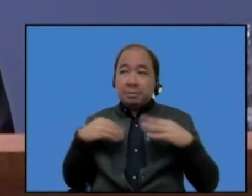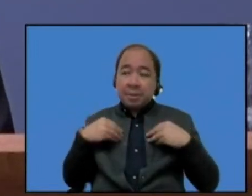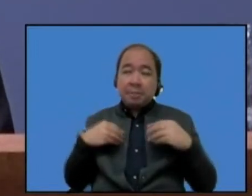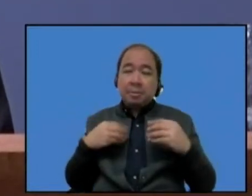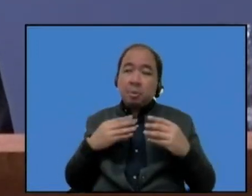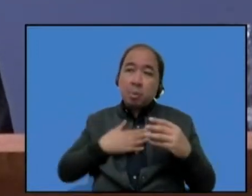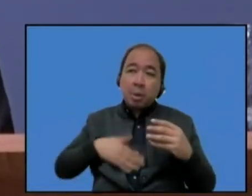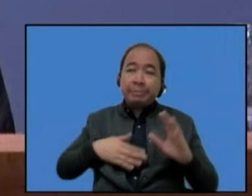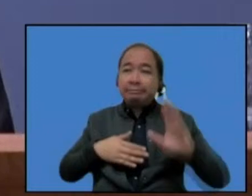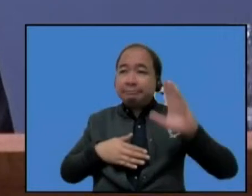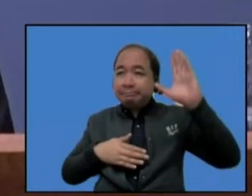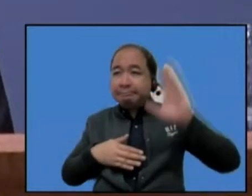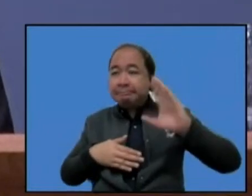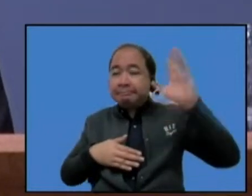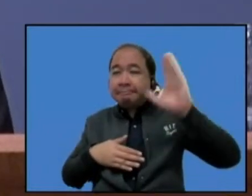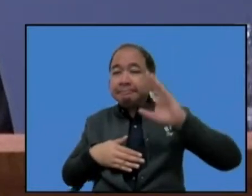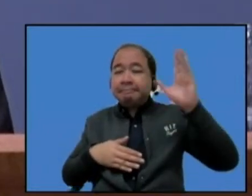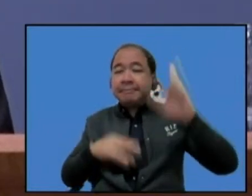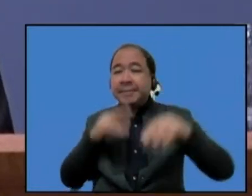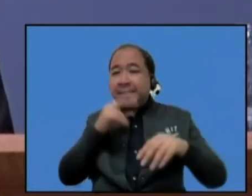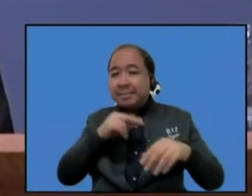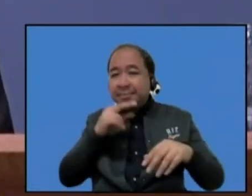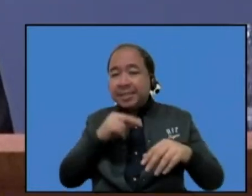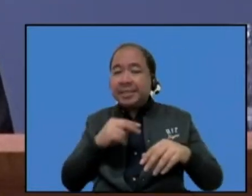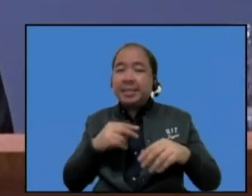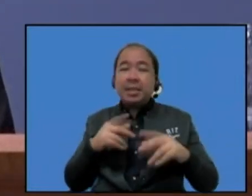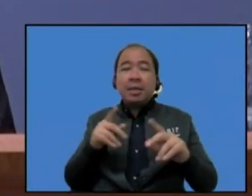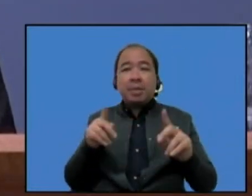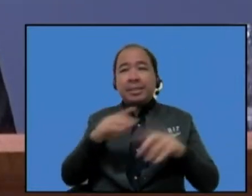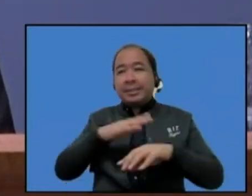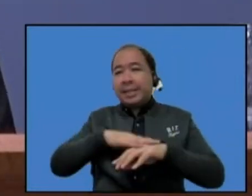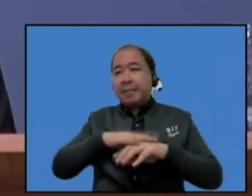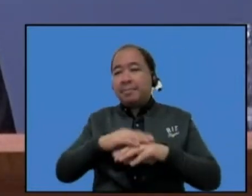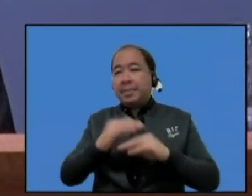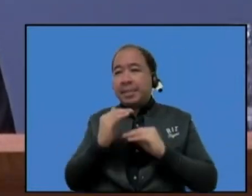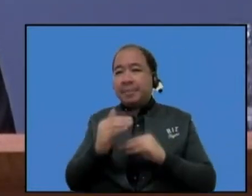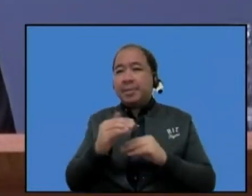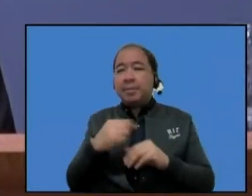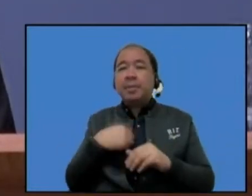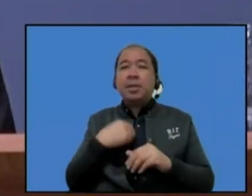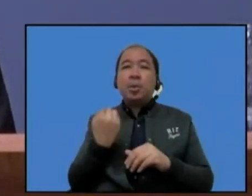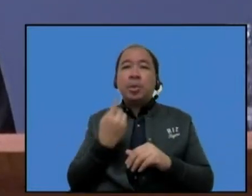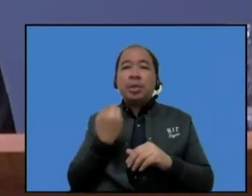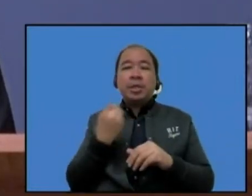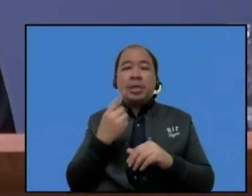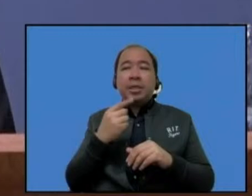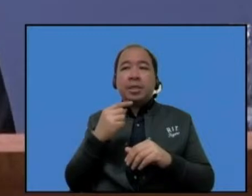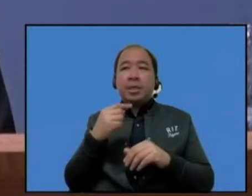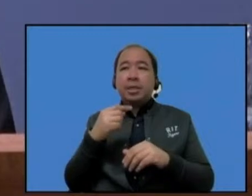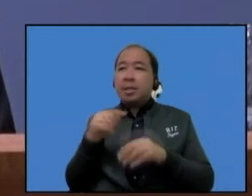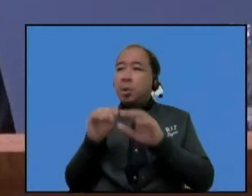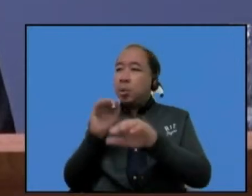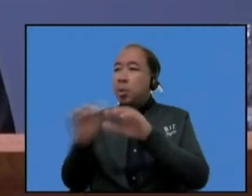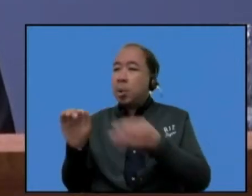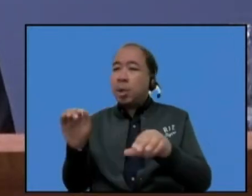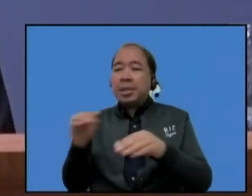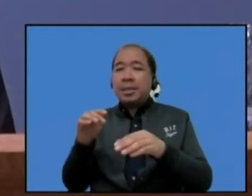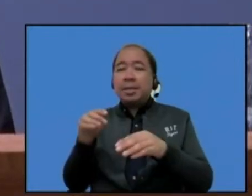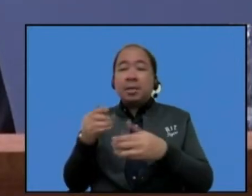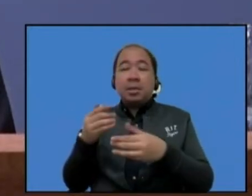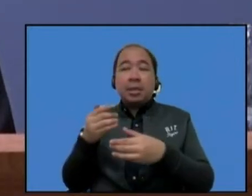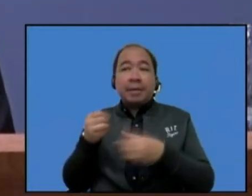requests already, and time permitting, I will only call the stakeholders organizations that have not